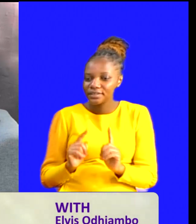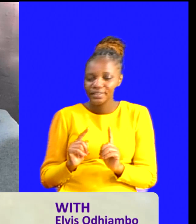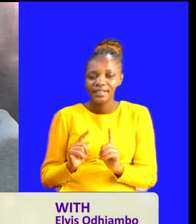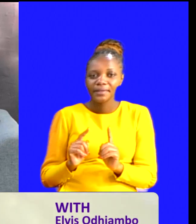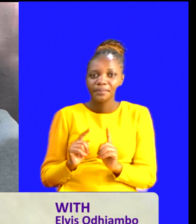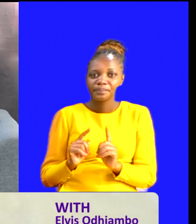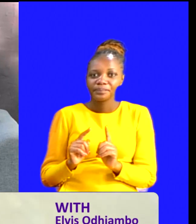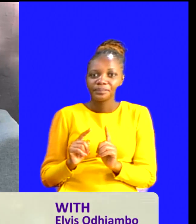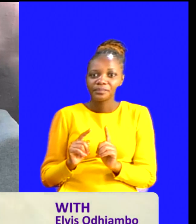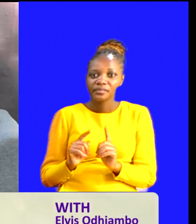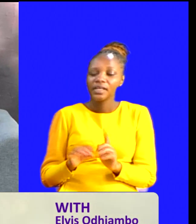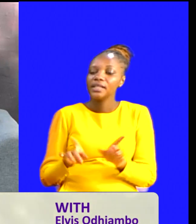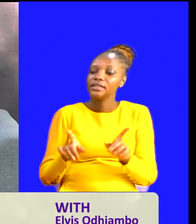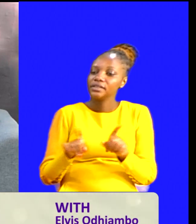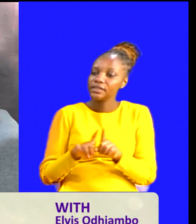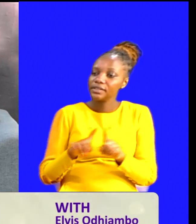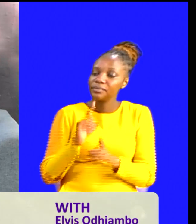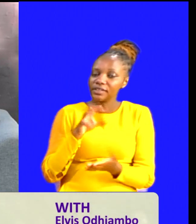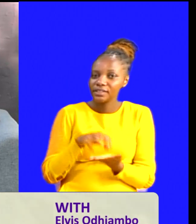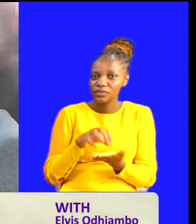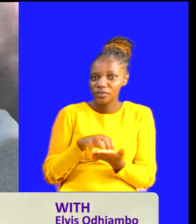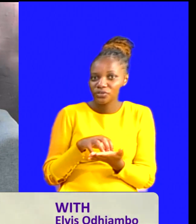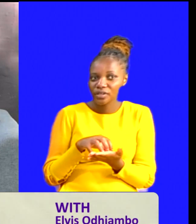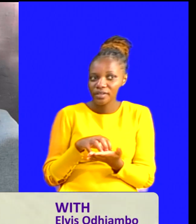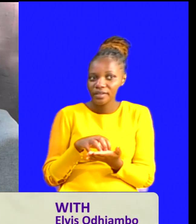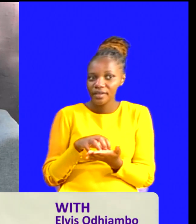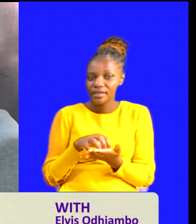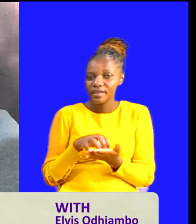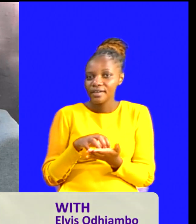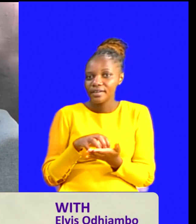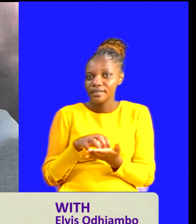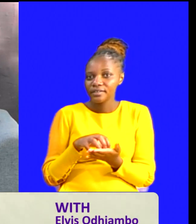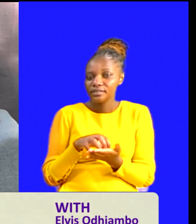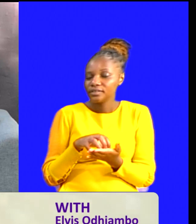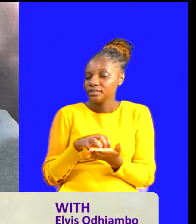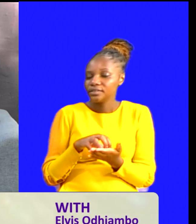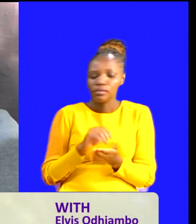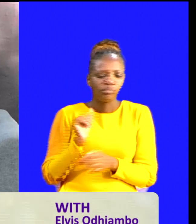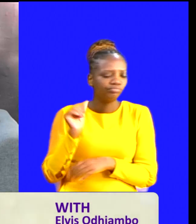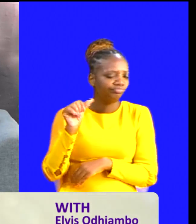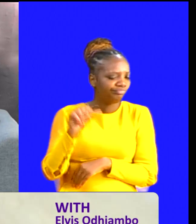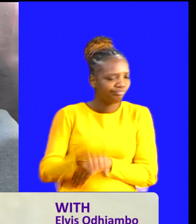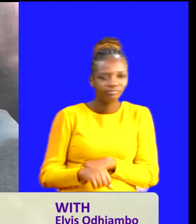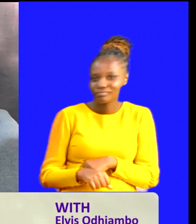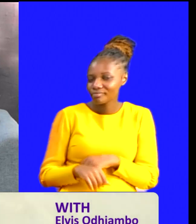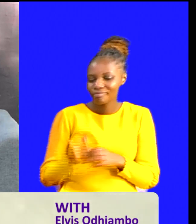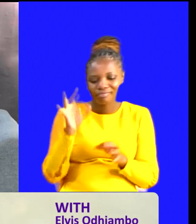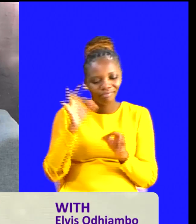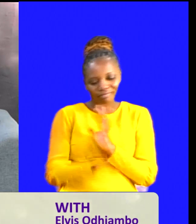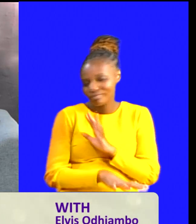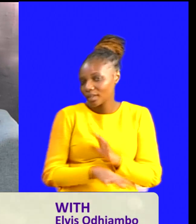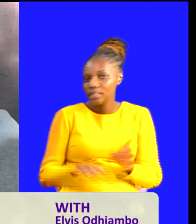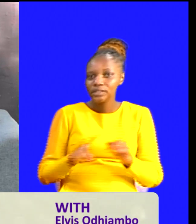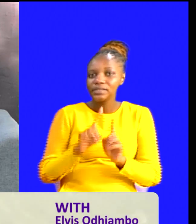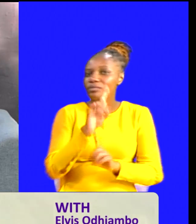the same situation. They fell again to where they're used to used to be. Right about now, of course, the same